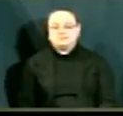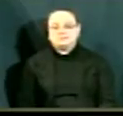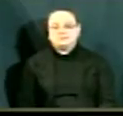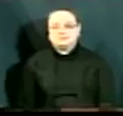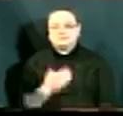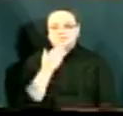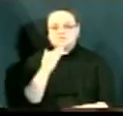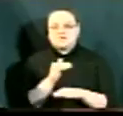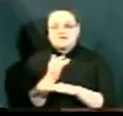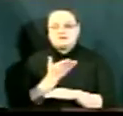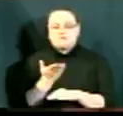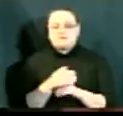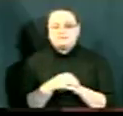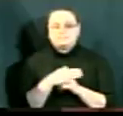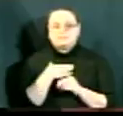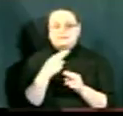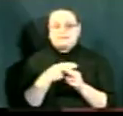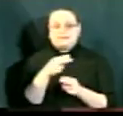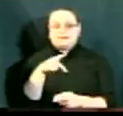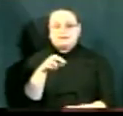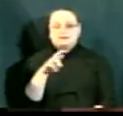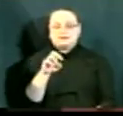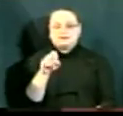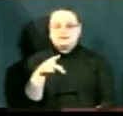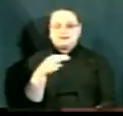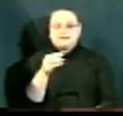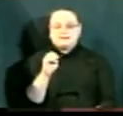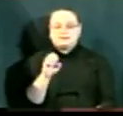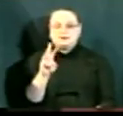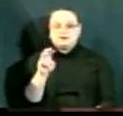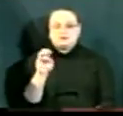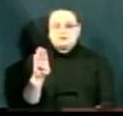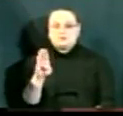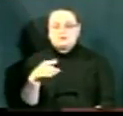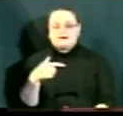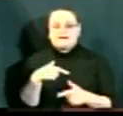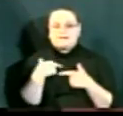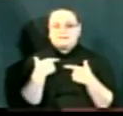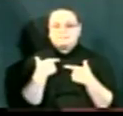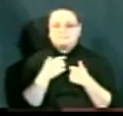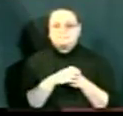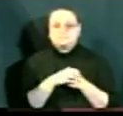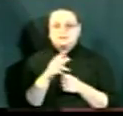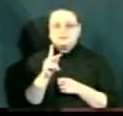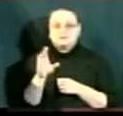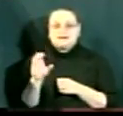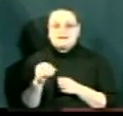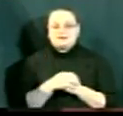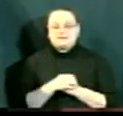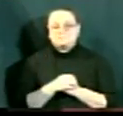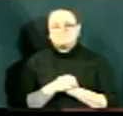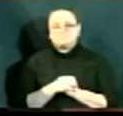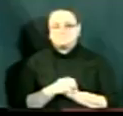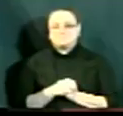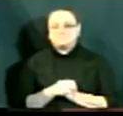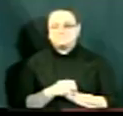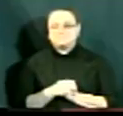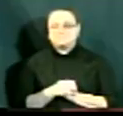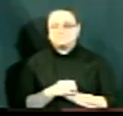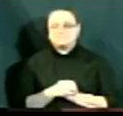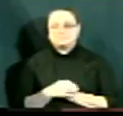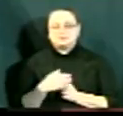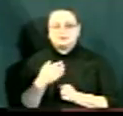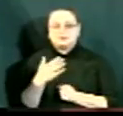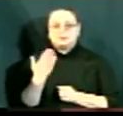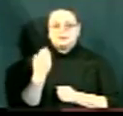Good evening, everyone. My name is Persephone Webb, and I reside in Knox County. Over the last